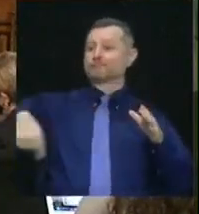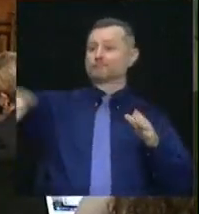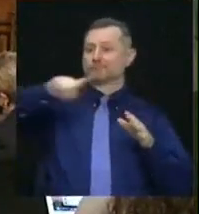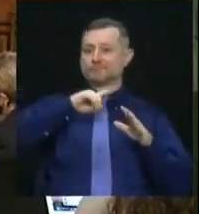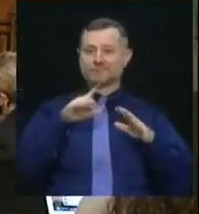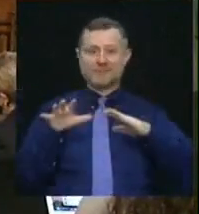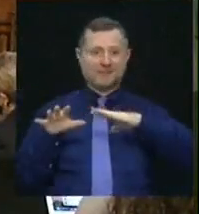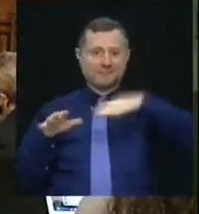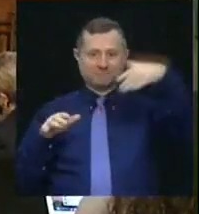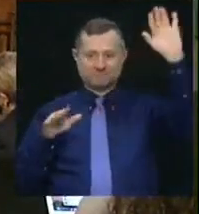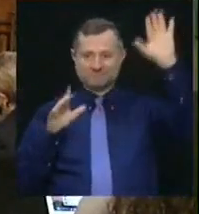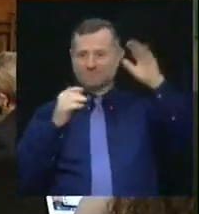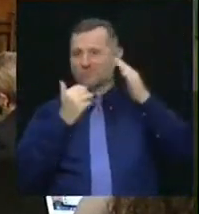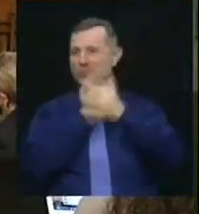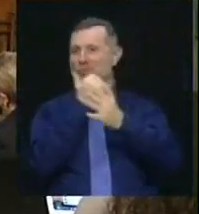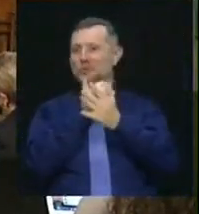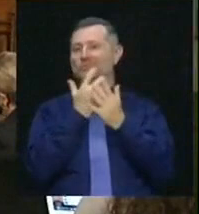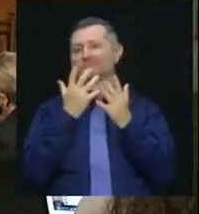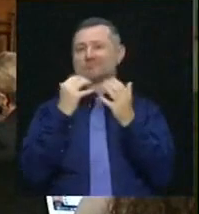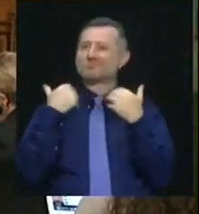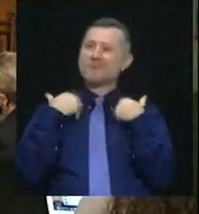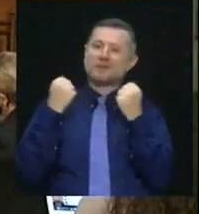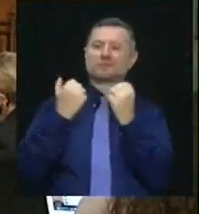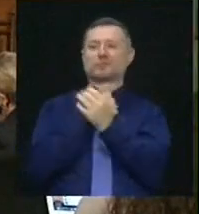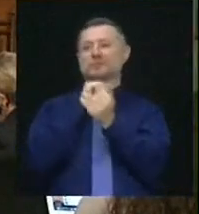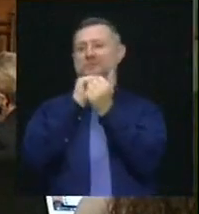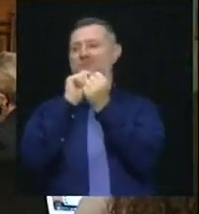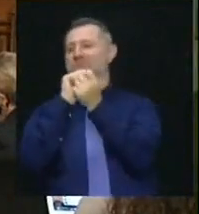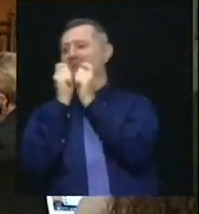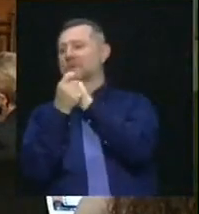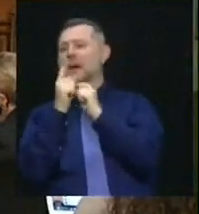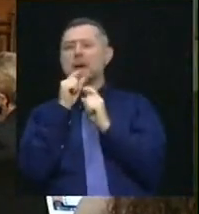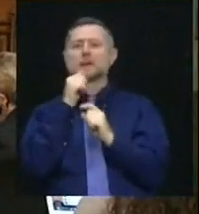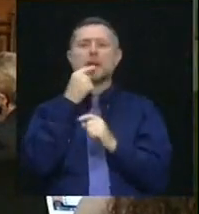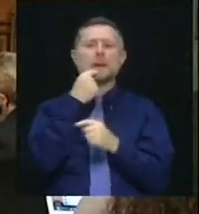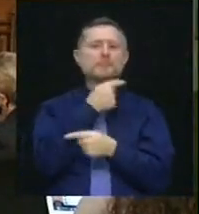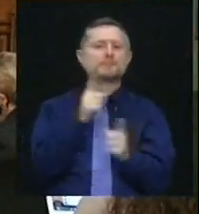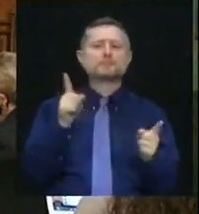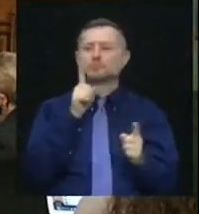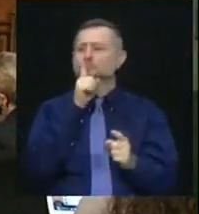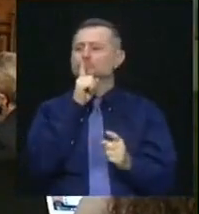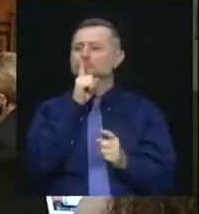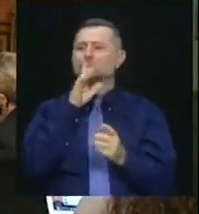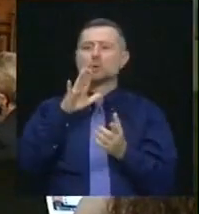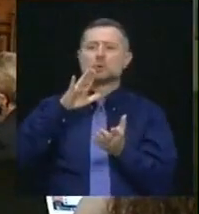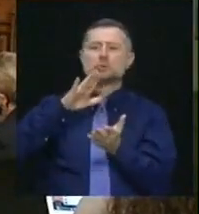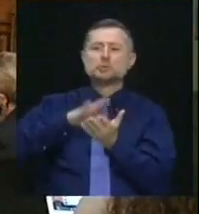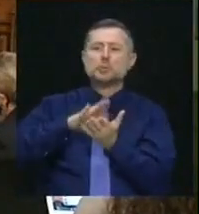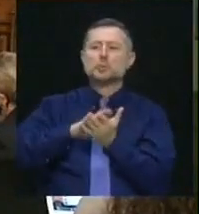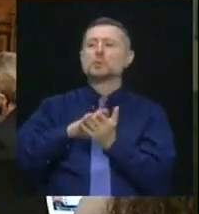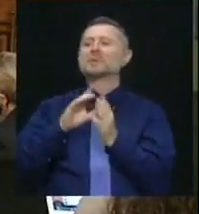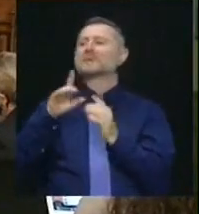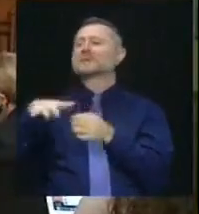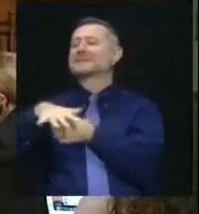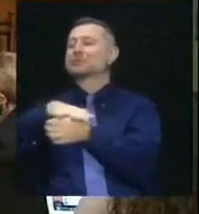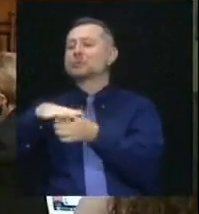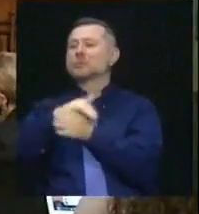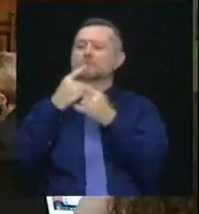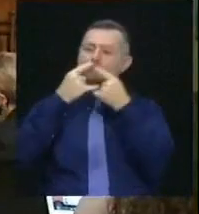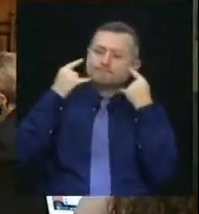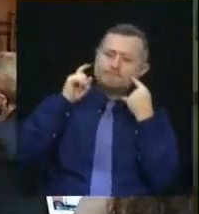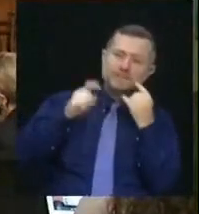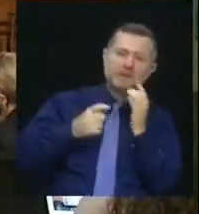giving guidance to school districts about mask wearing when school starts in a few weeks. So I'm wondering if you can address both of those